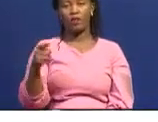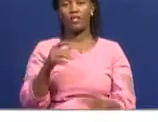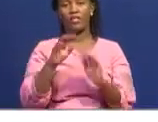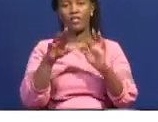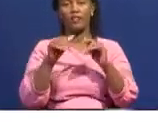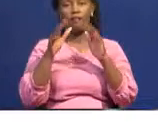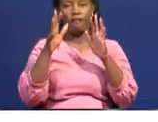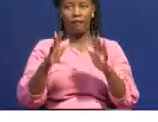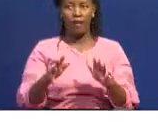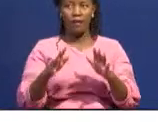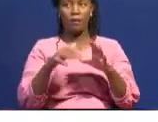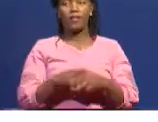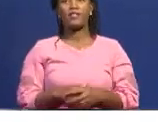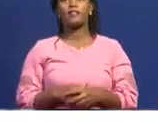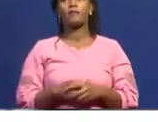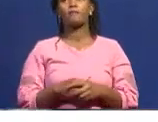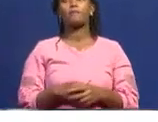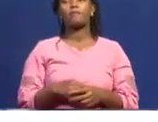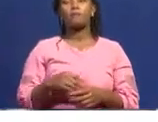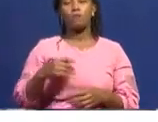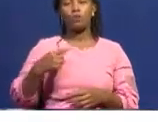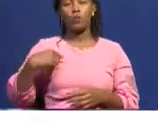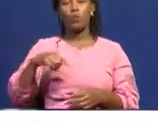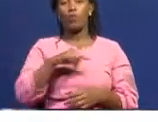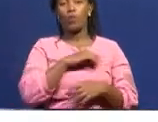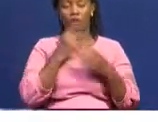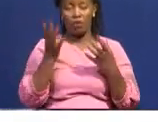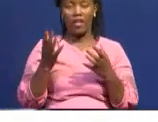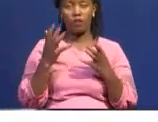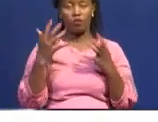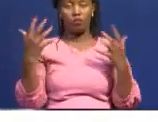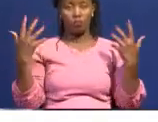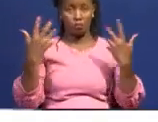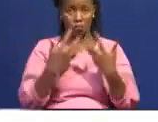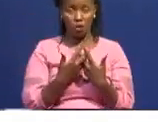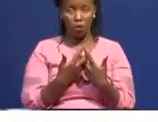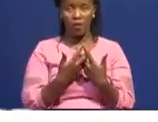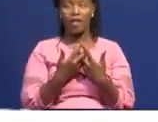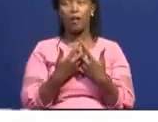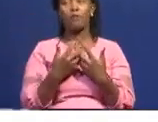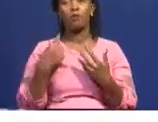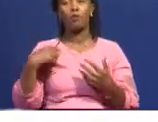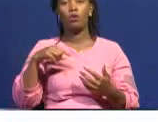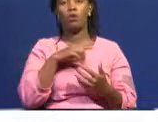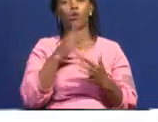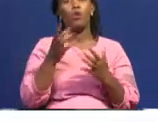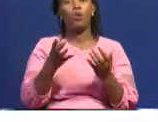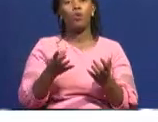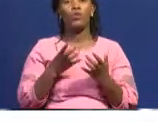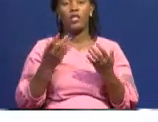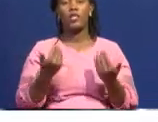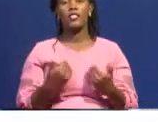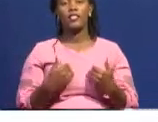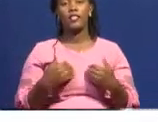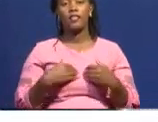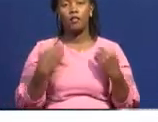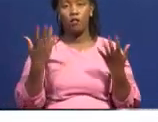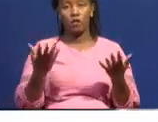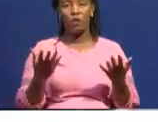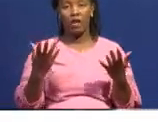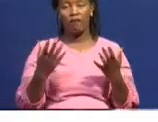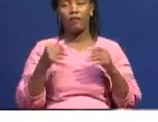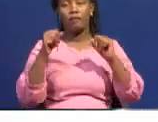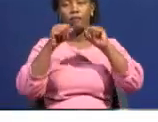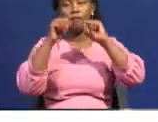and distribution. For us to be able to close that gap, we need to have a seed